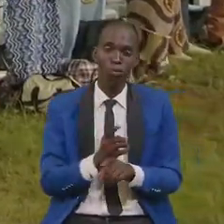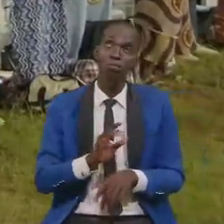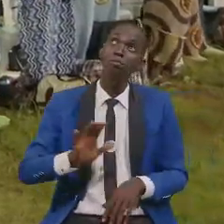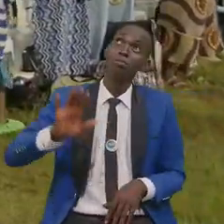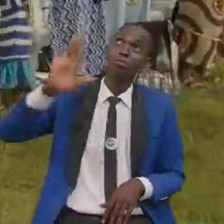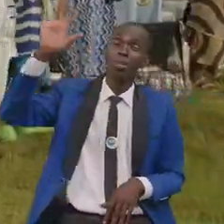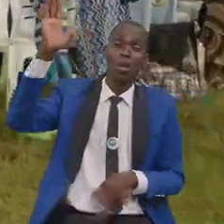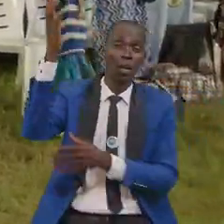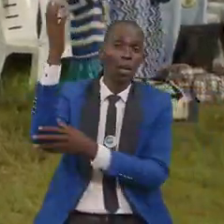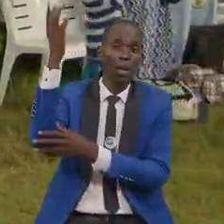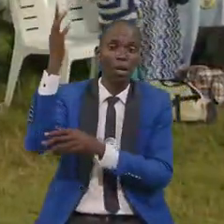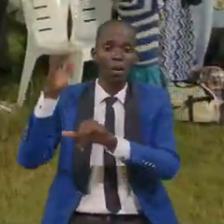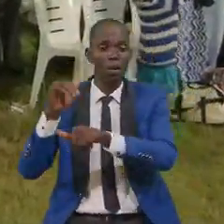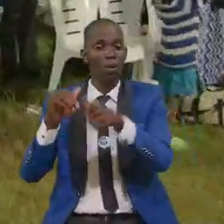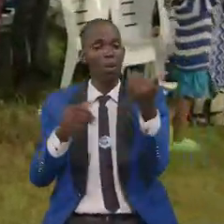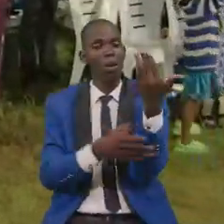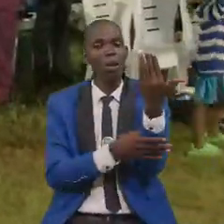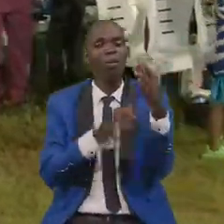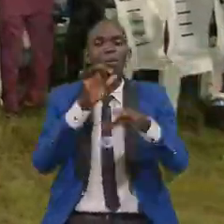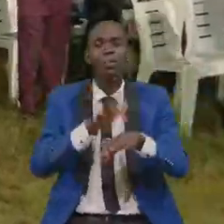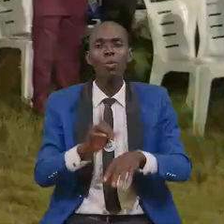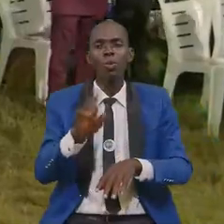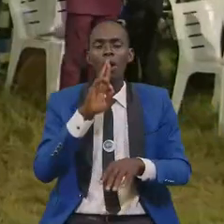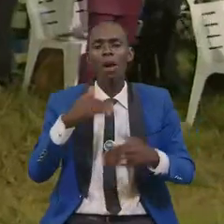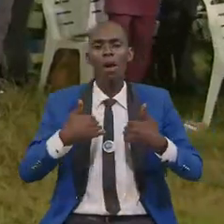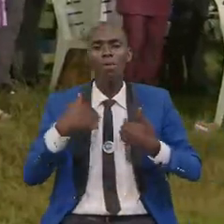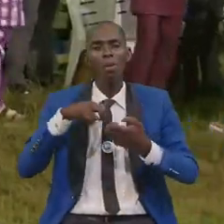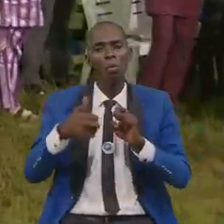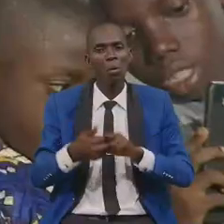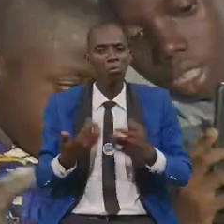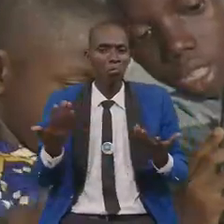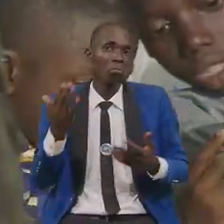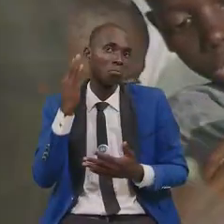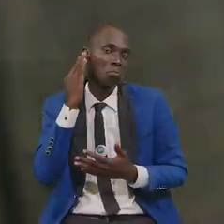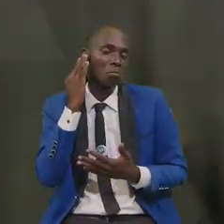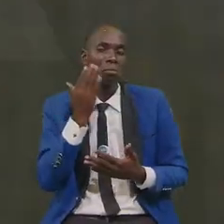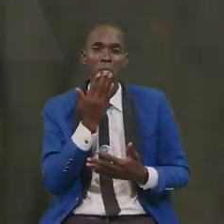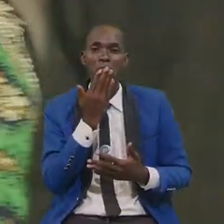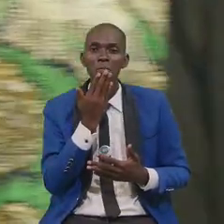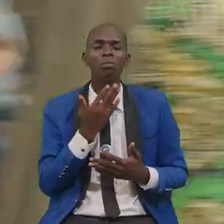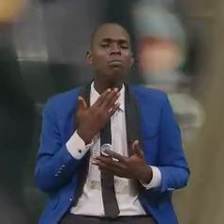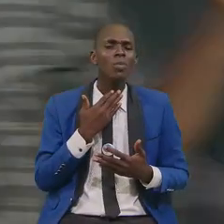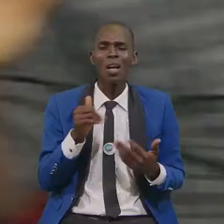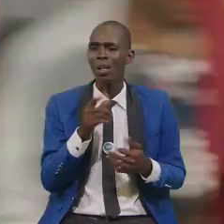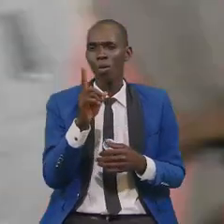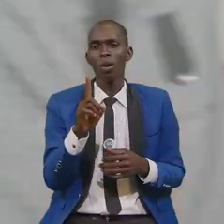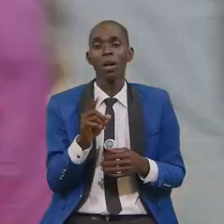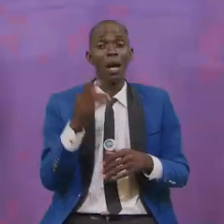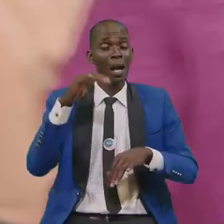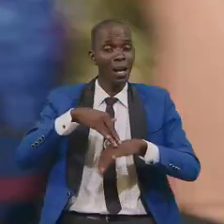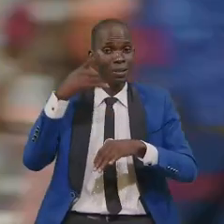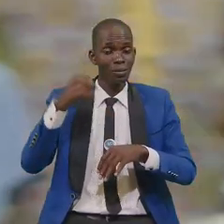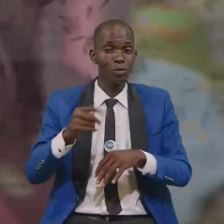the other hand where you have the challenge. And after the final amen, it's done.